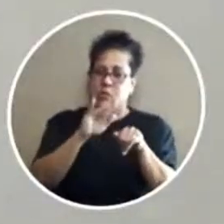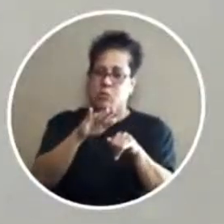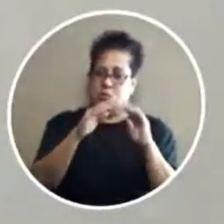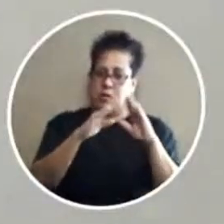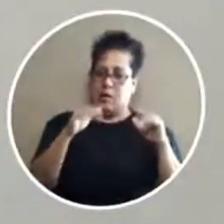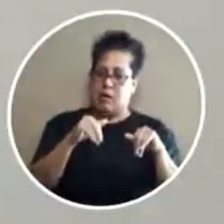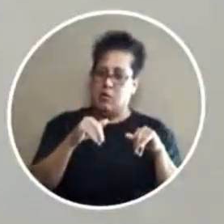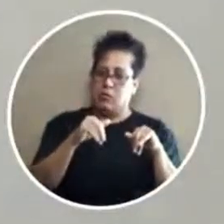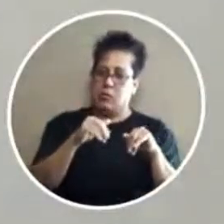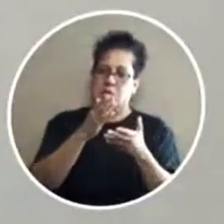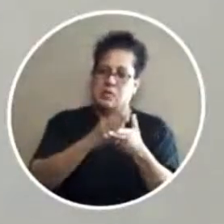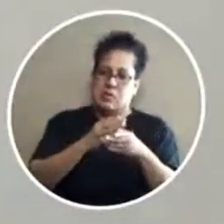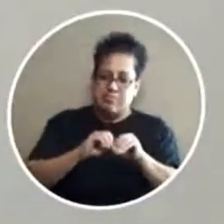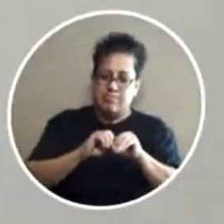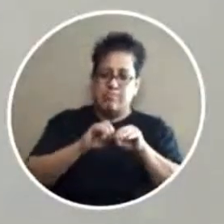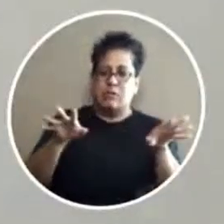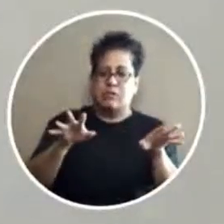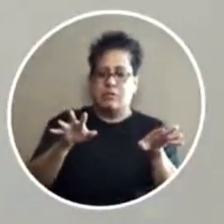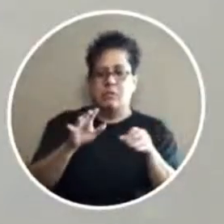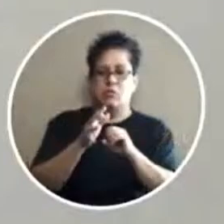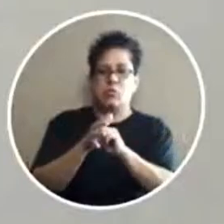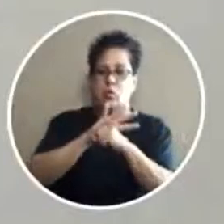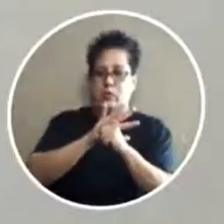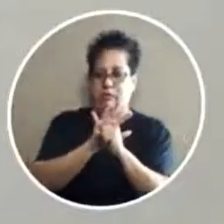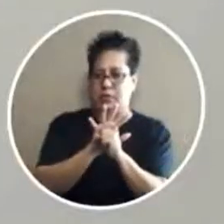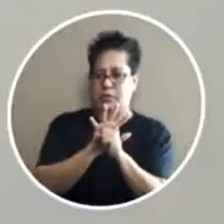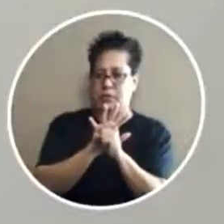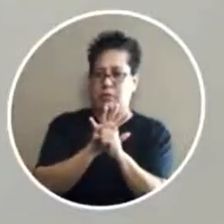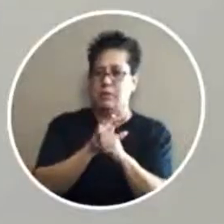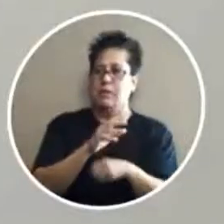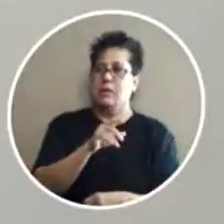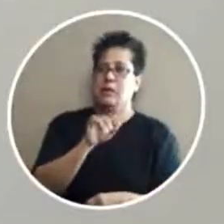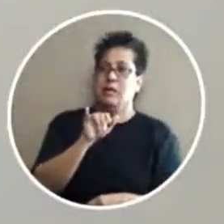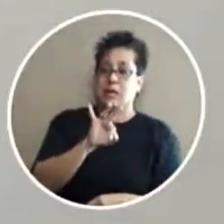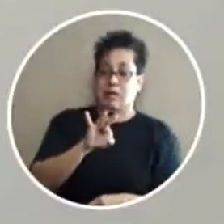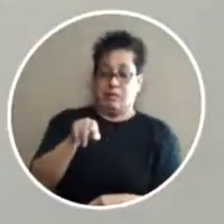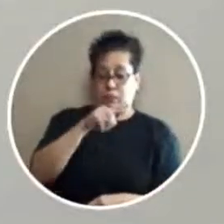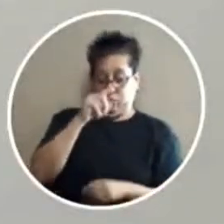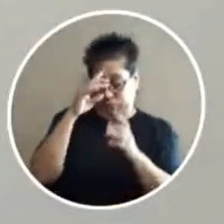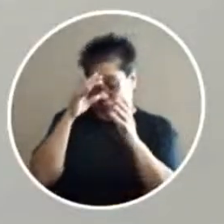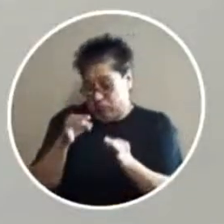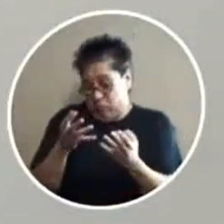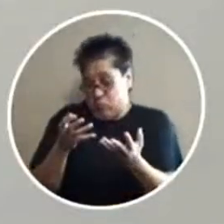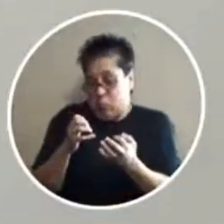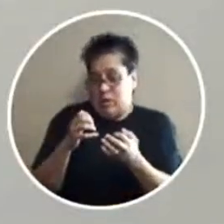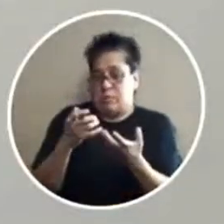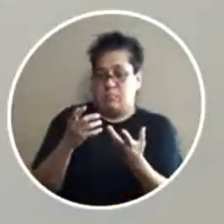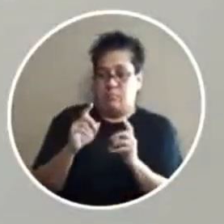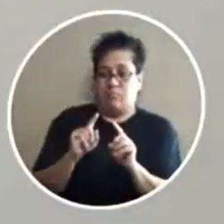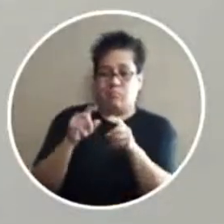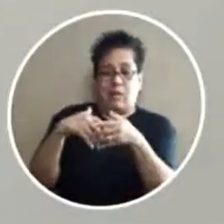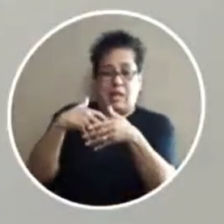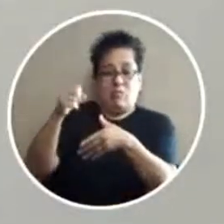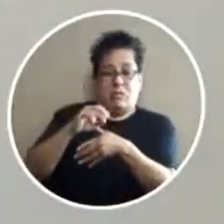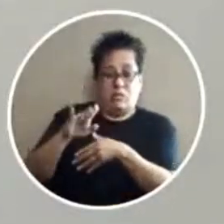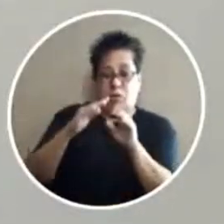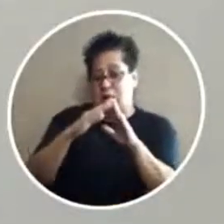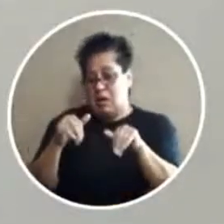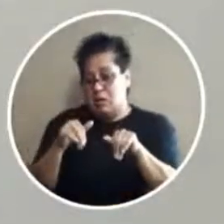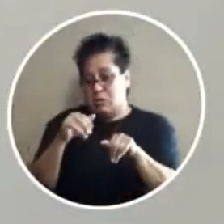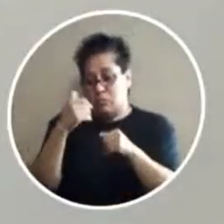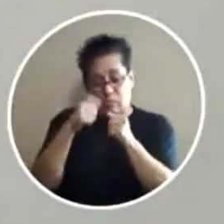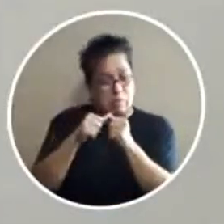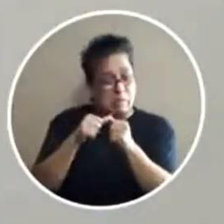the spread and exposure of COVID-19. Should you choose to celebrate outside your home, please